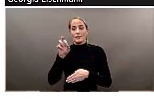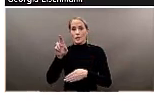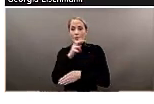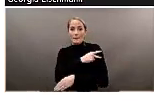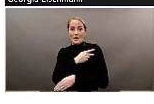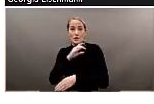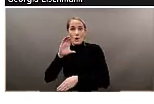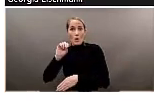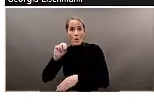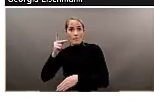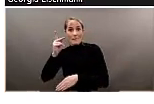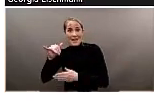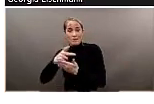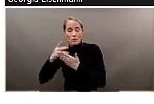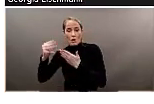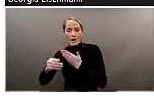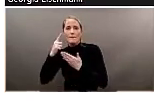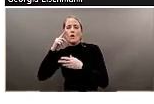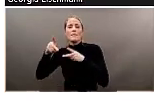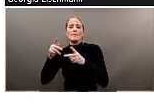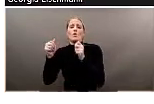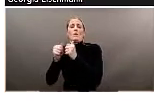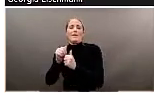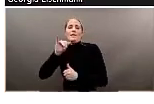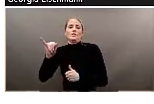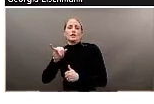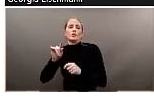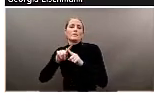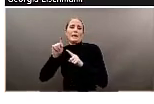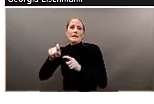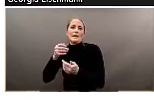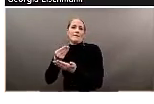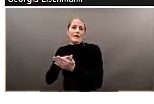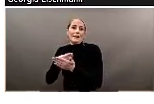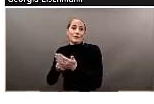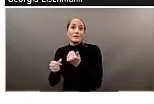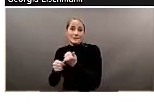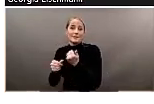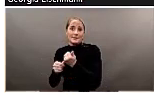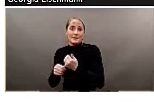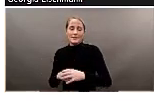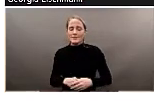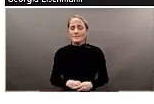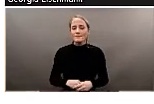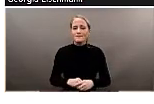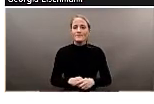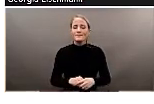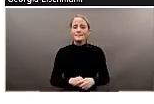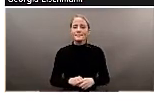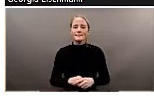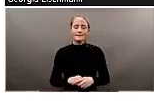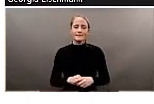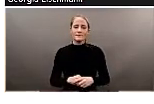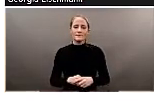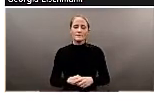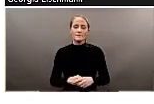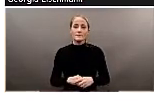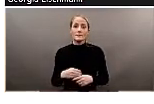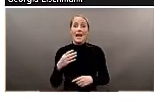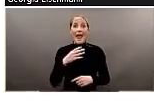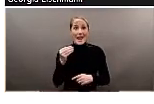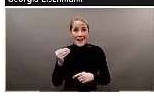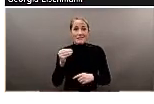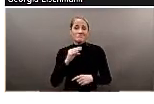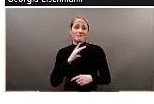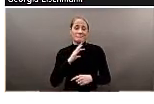commercially insured and would like financial support to cover Paxlovid treatment. I'll just close by saying that I forgot to mention,